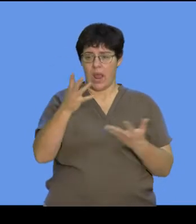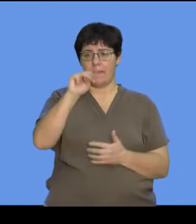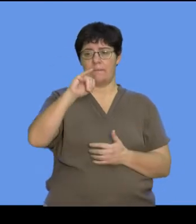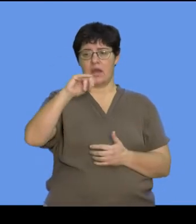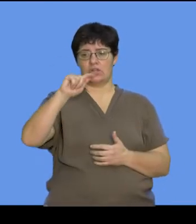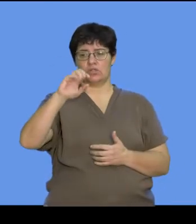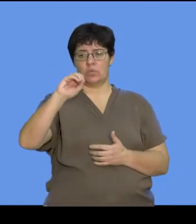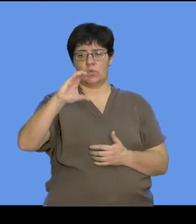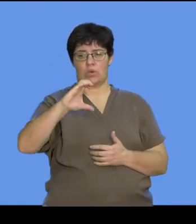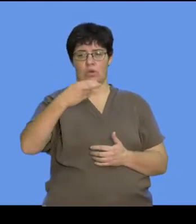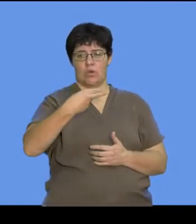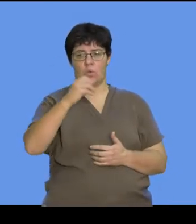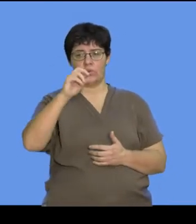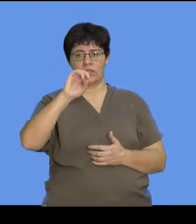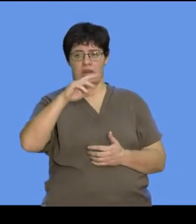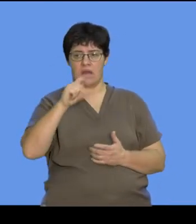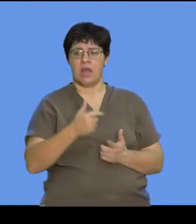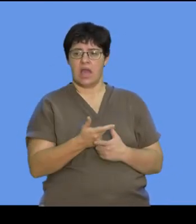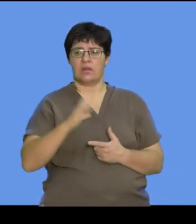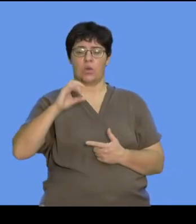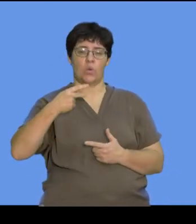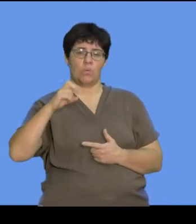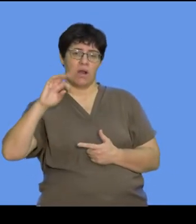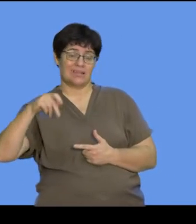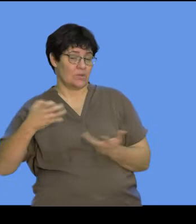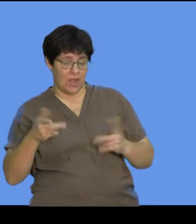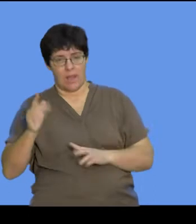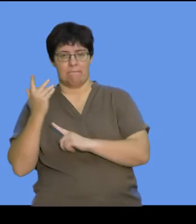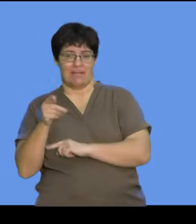mitochondria as well as the chloroplast in plant cells.